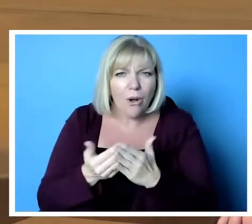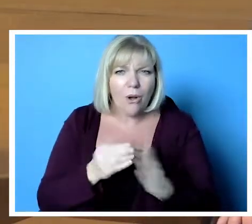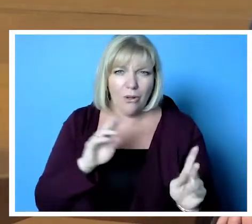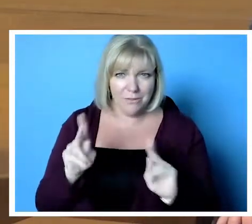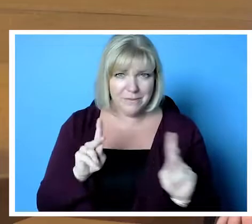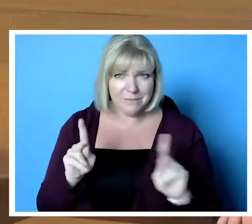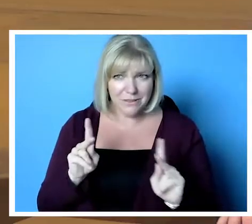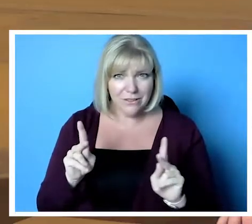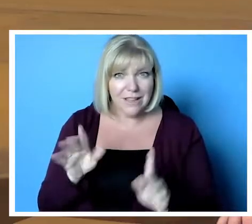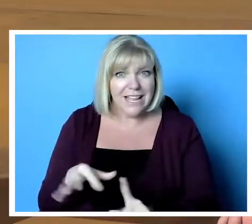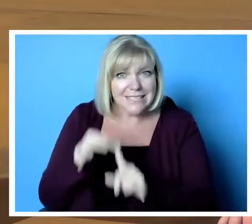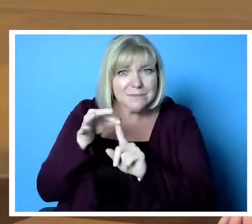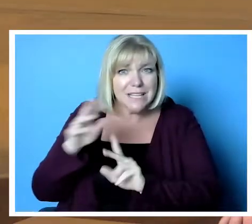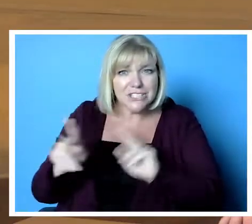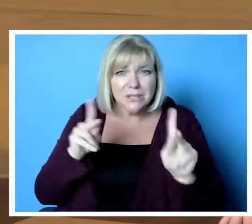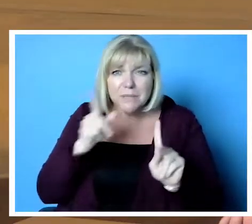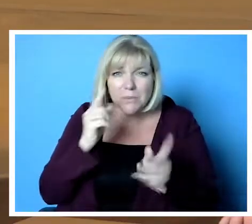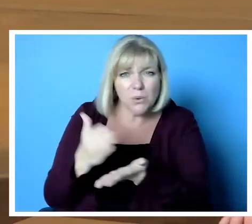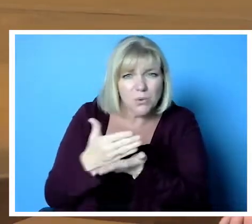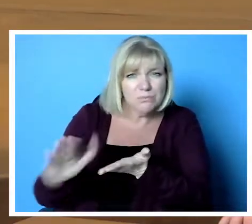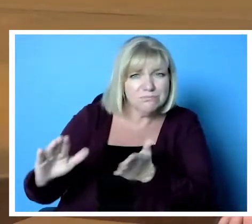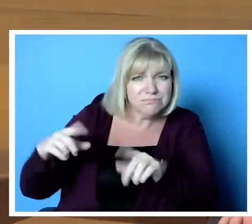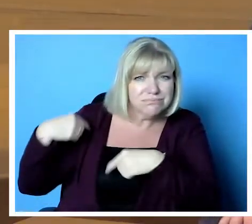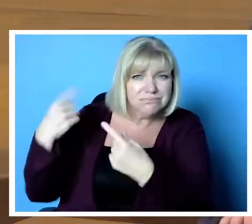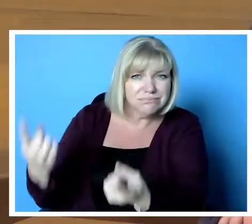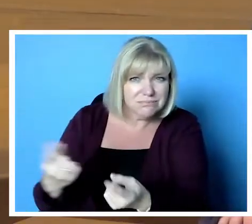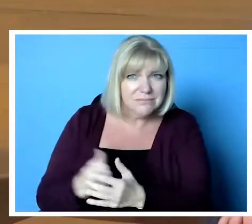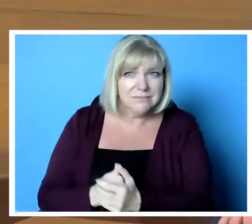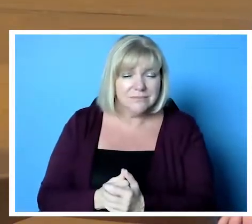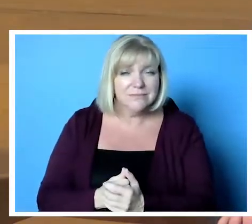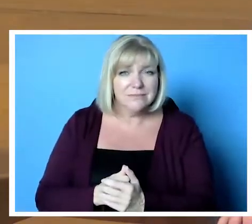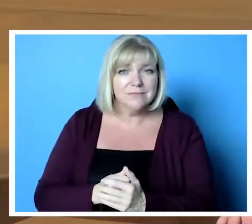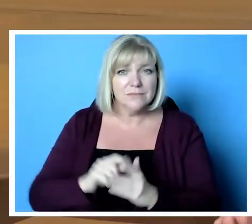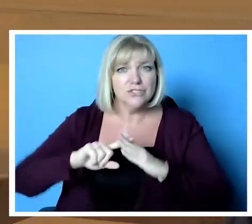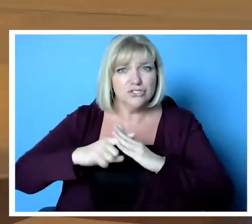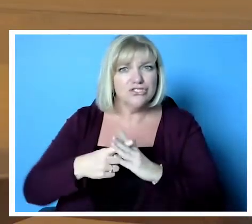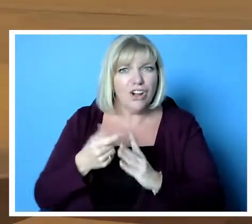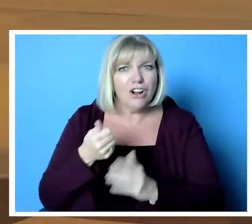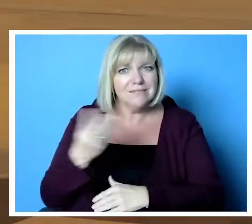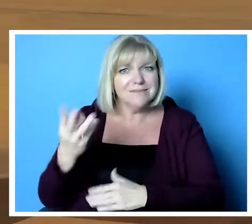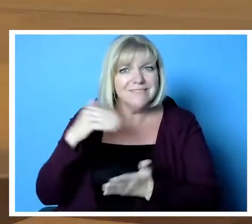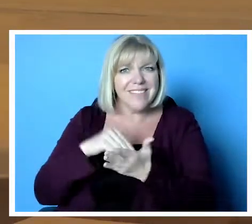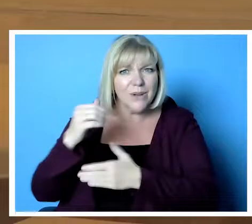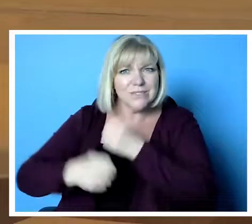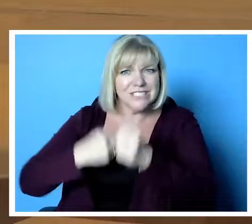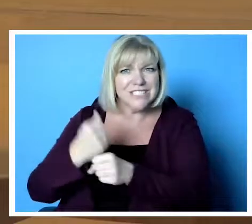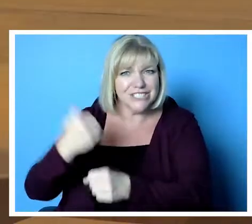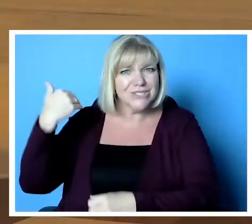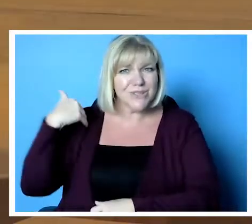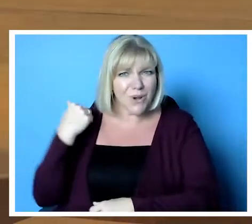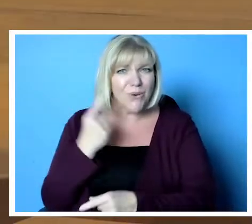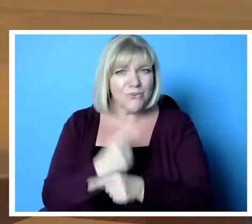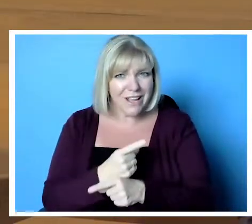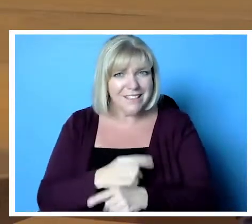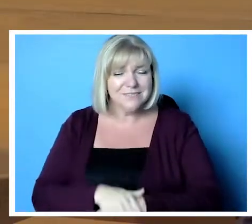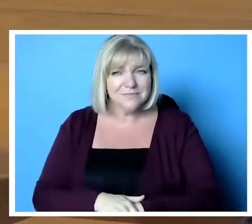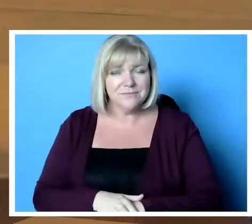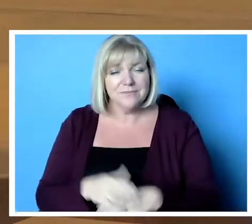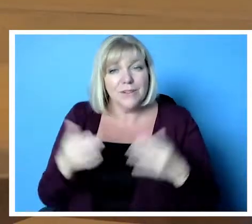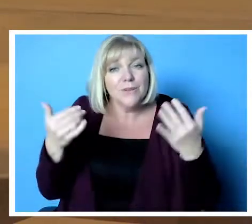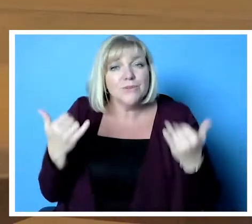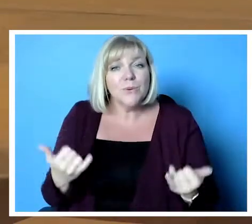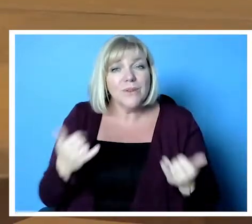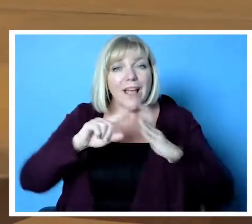Ever since that time, thousands of years ago. And so as we head into the events of Holy